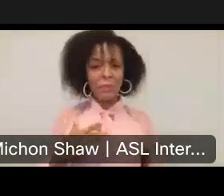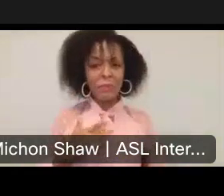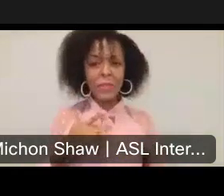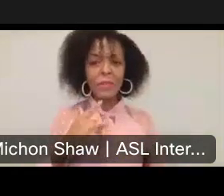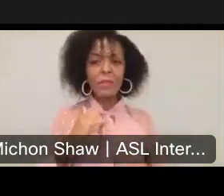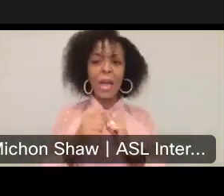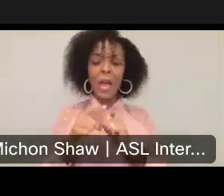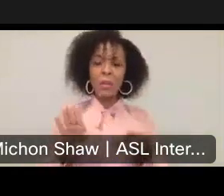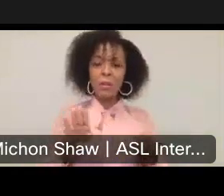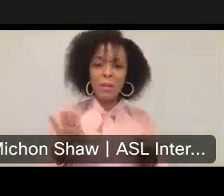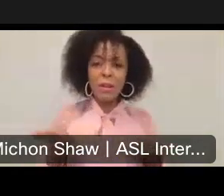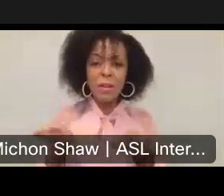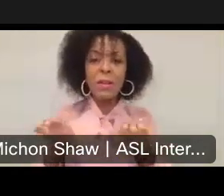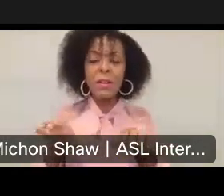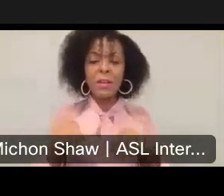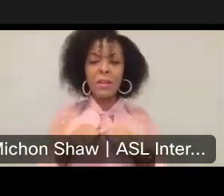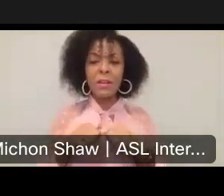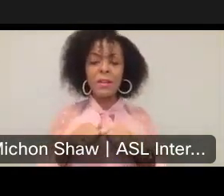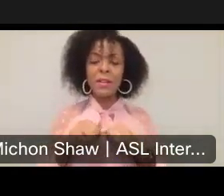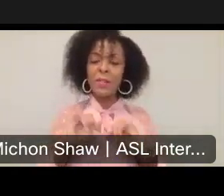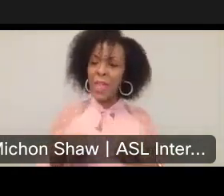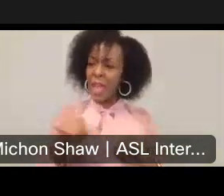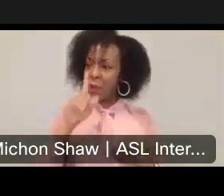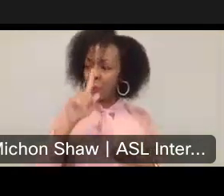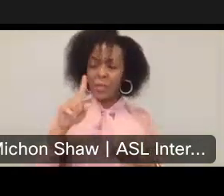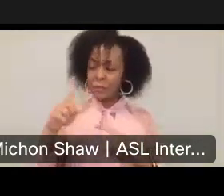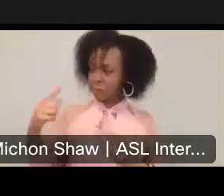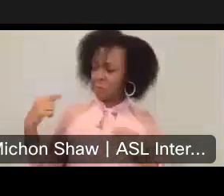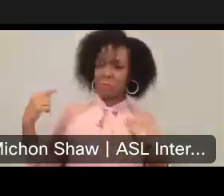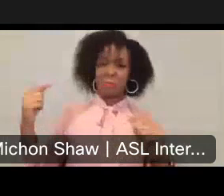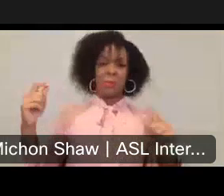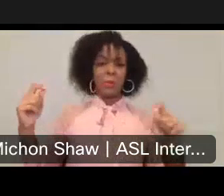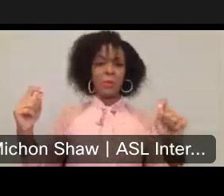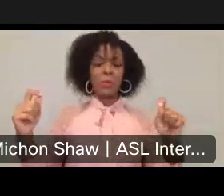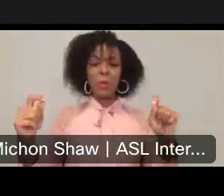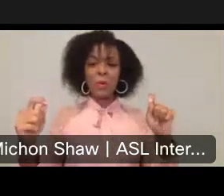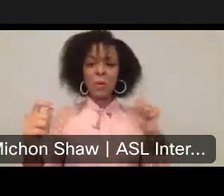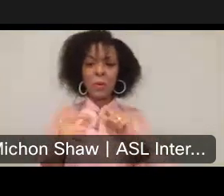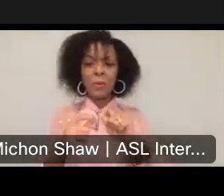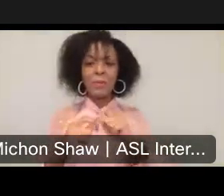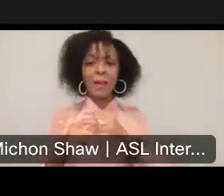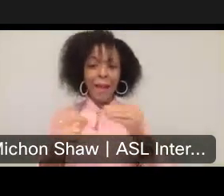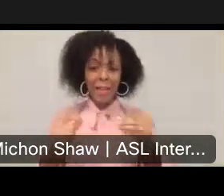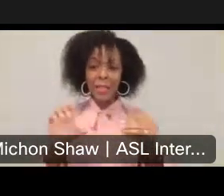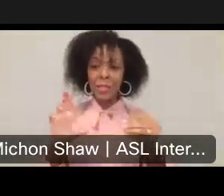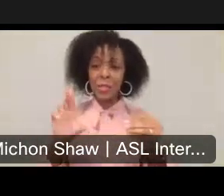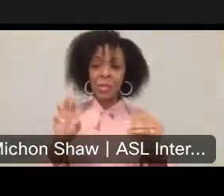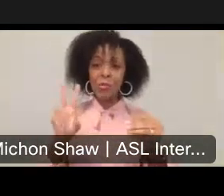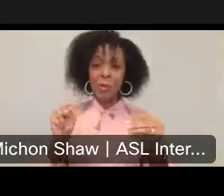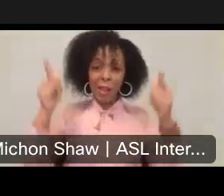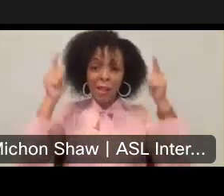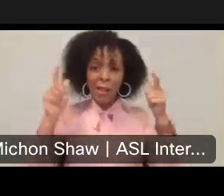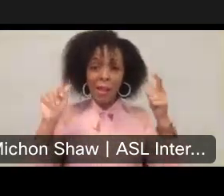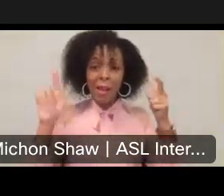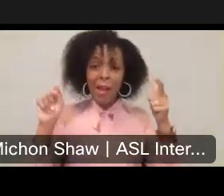And it just all evolved from there. And the Crown Act became very, very important, because